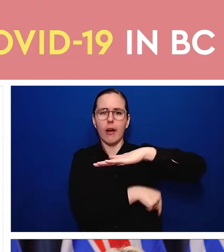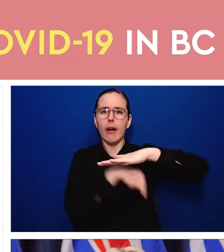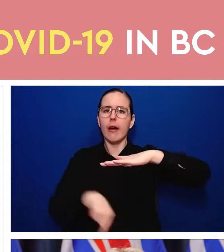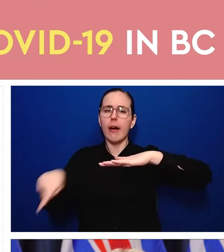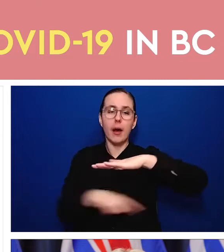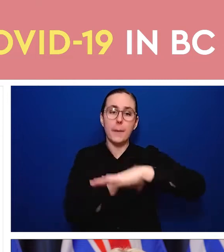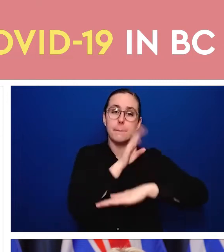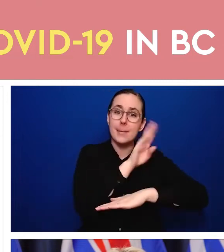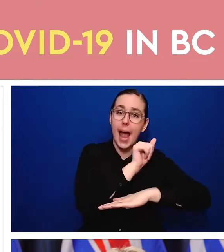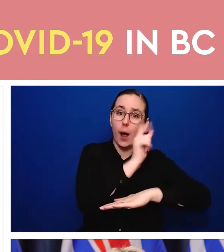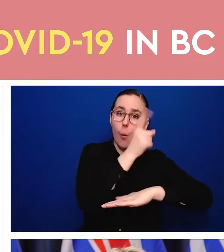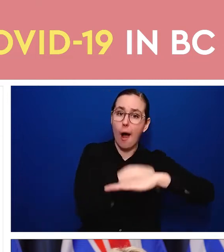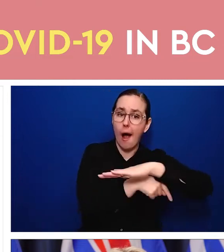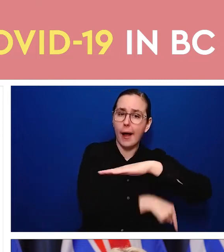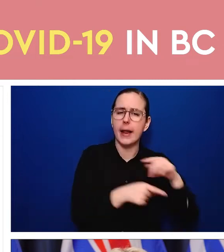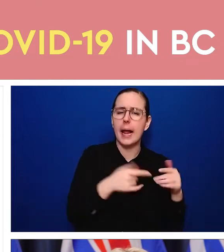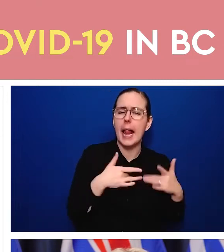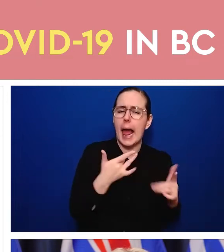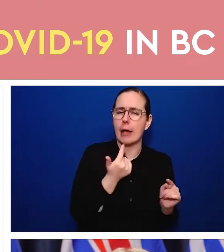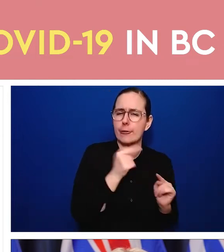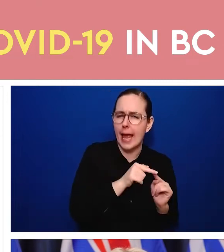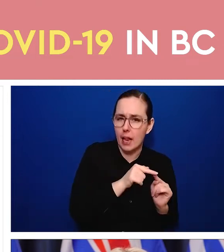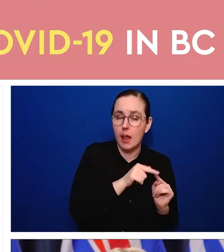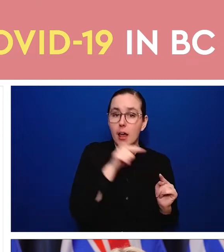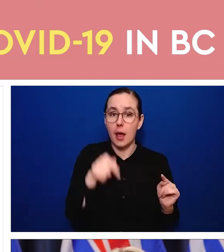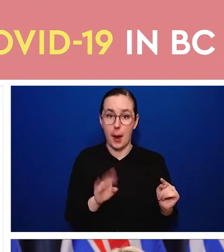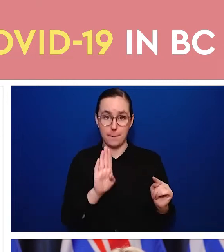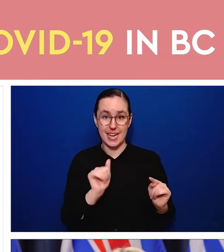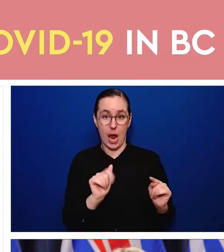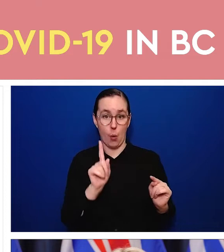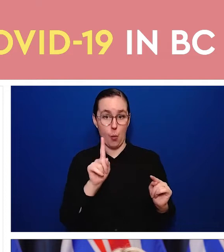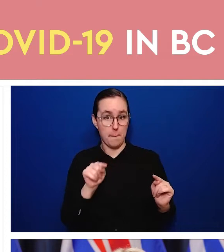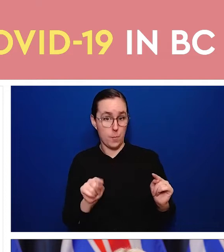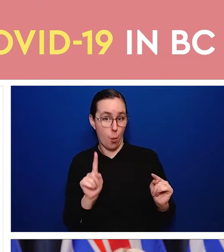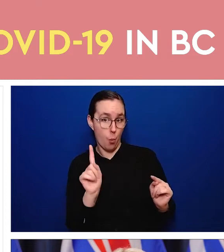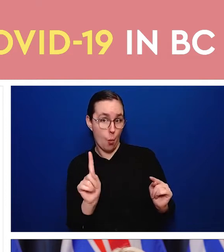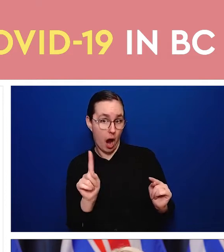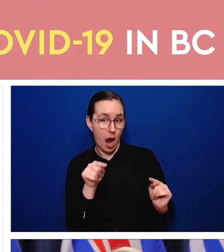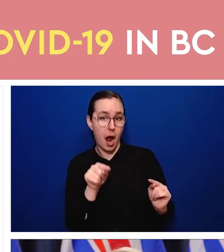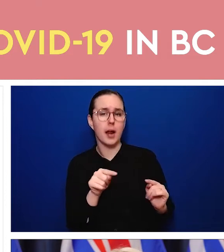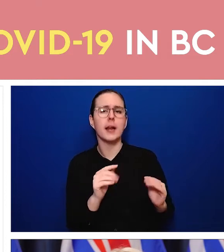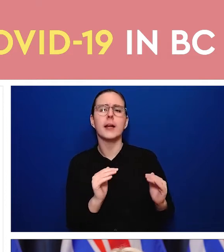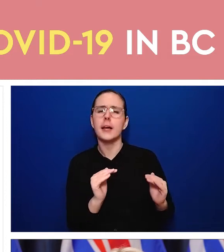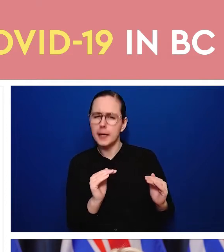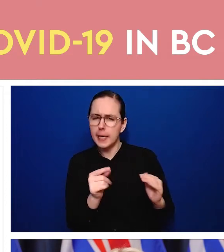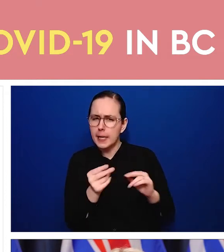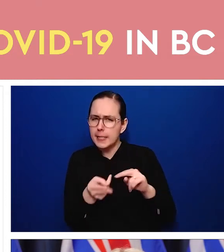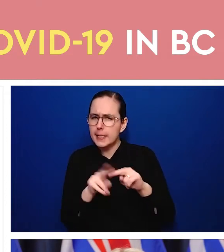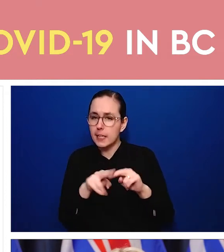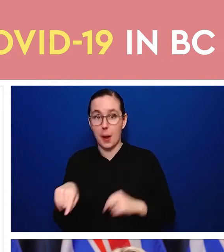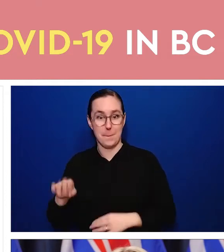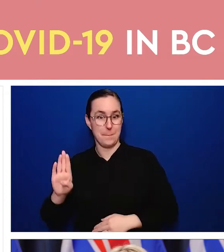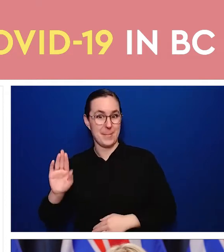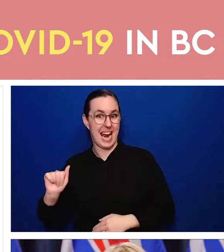has increased in the recent weeks, and a little bit of an increase in the BA2. That is one that we've been watching carefully around the